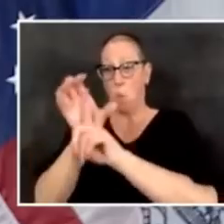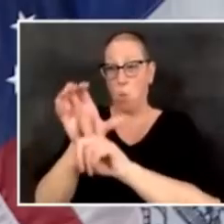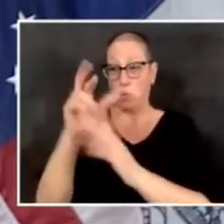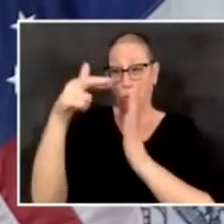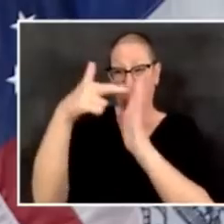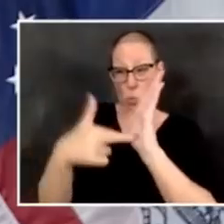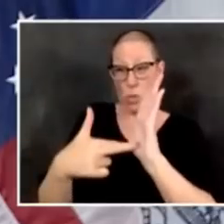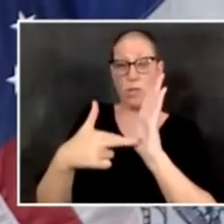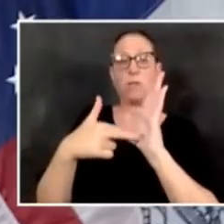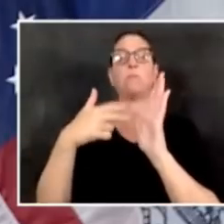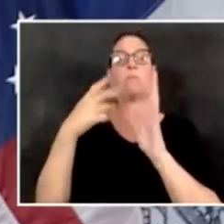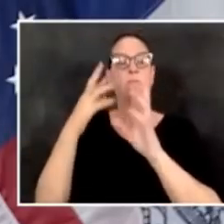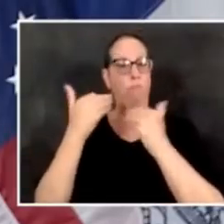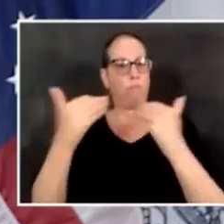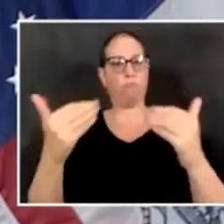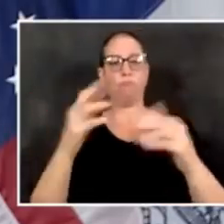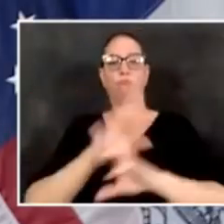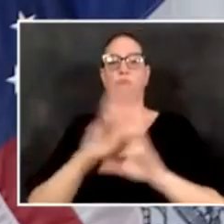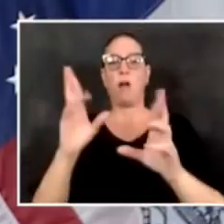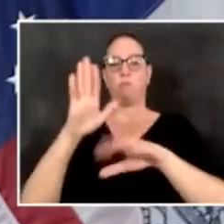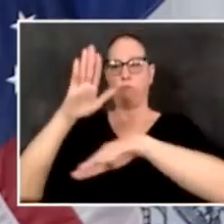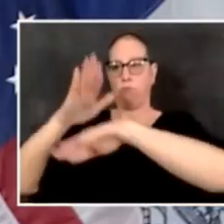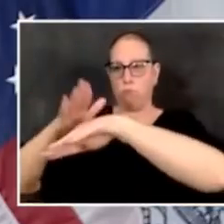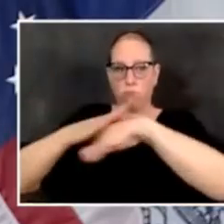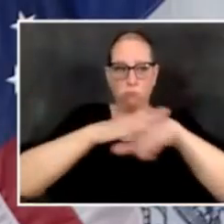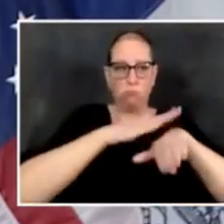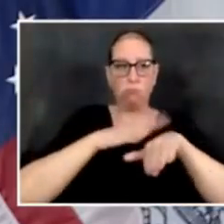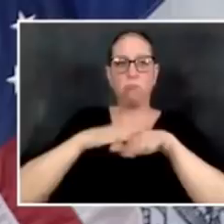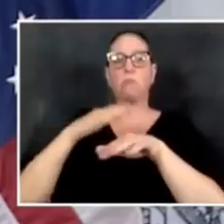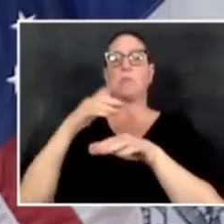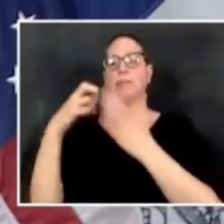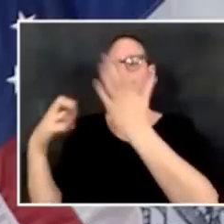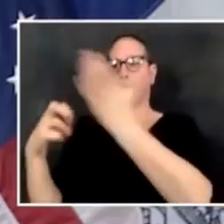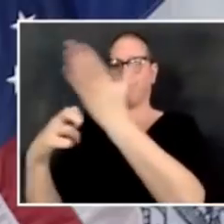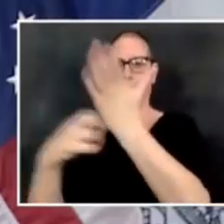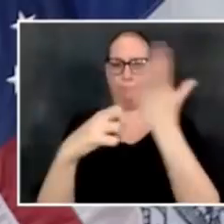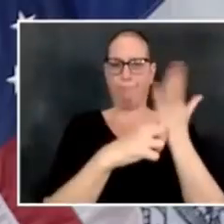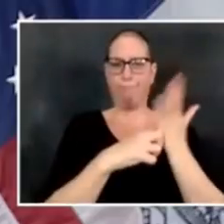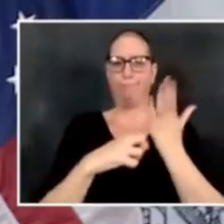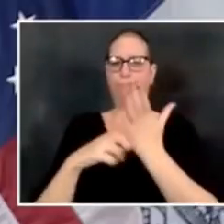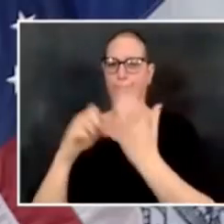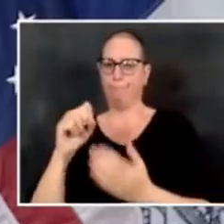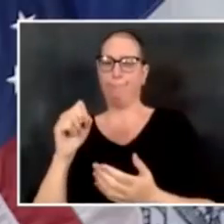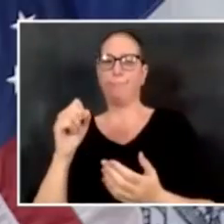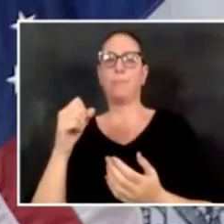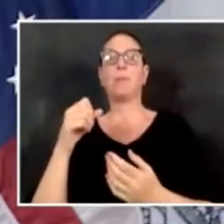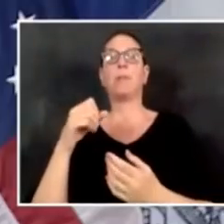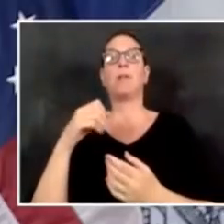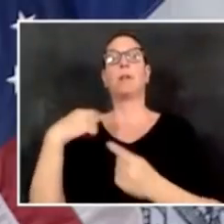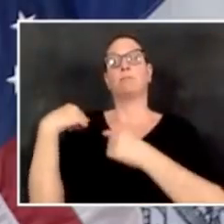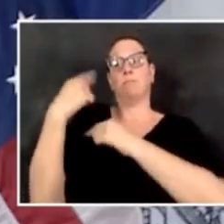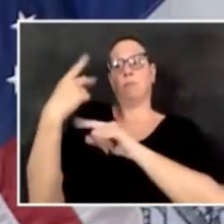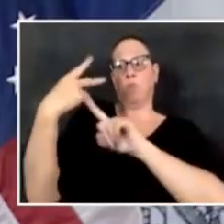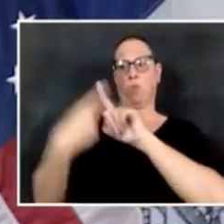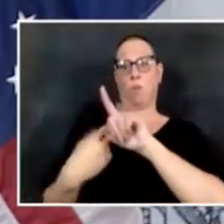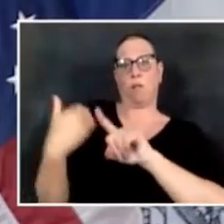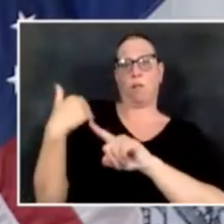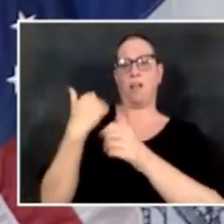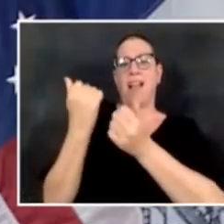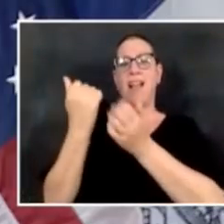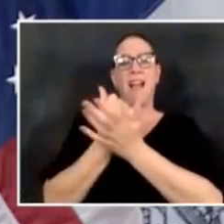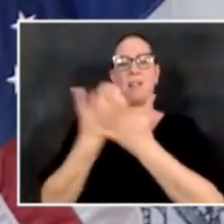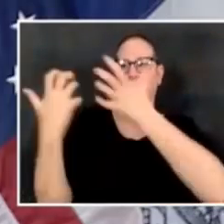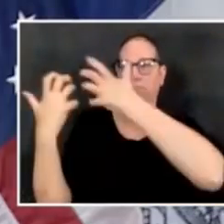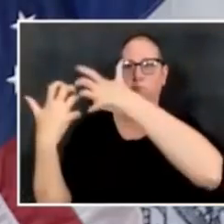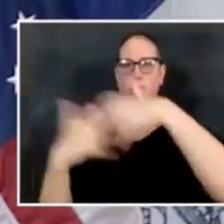working, and we do not see incidents like this. This is a rarity. But clearly, there was more going on here, as the commissioner